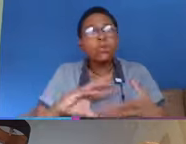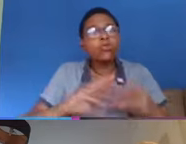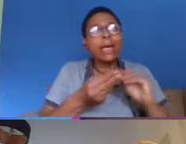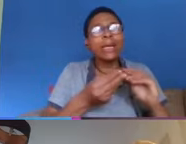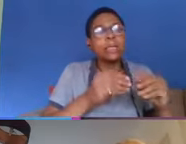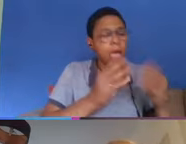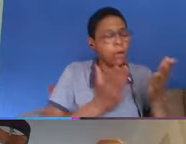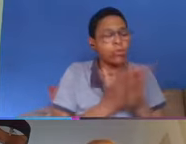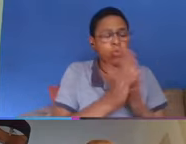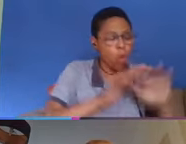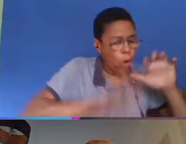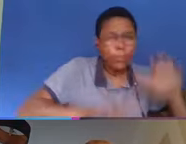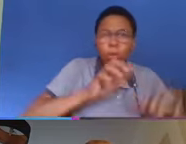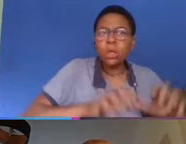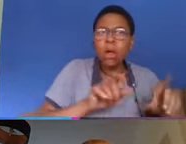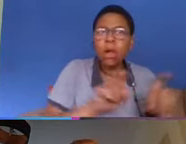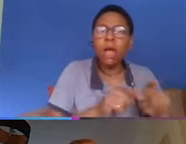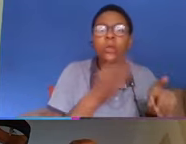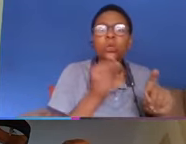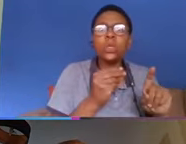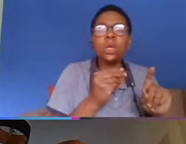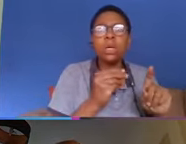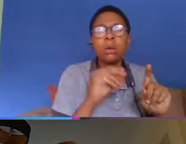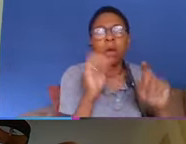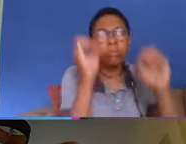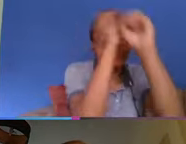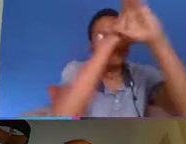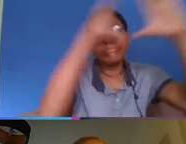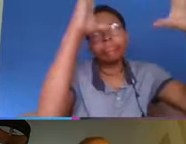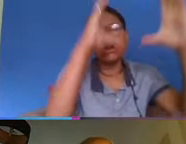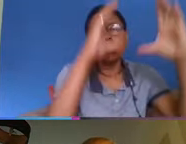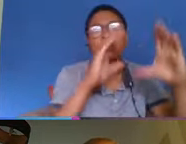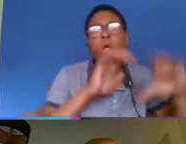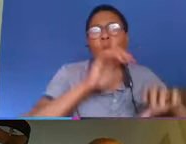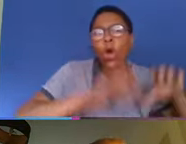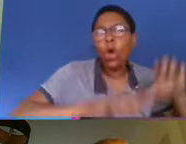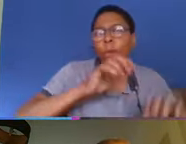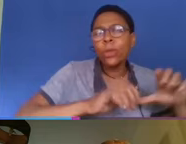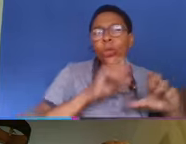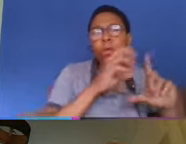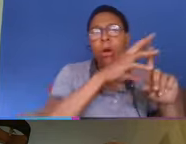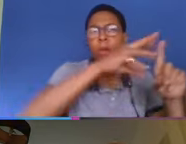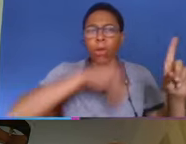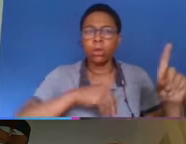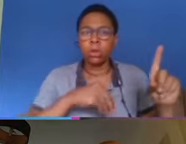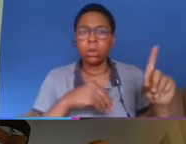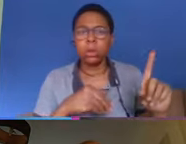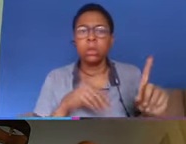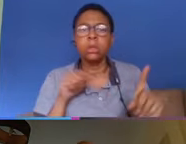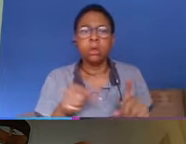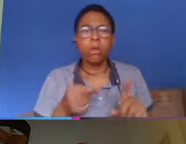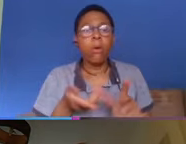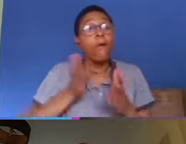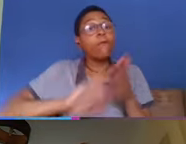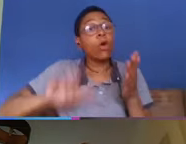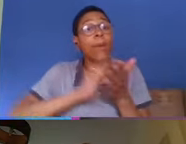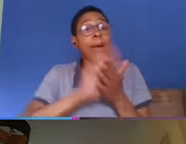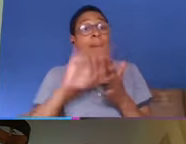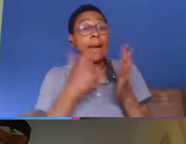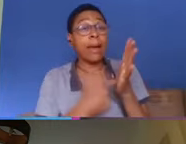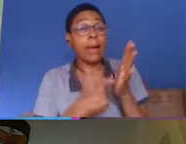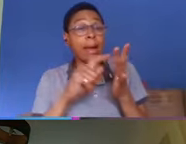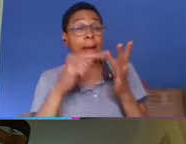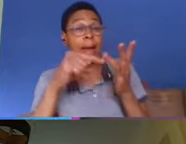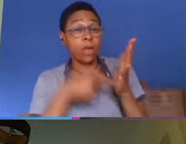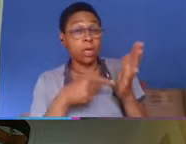at UCL, and they were looking at indoor heritage environments, i.e. you know, a museum sort of thing.